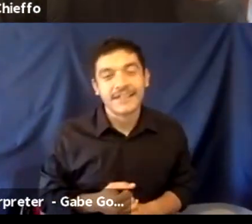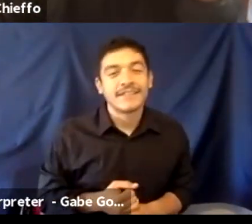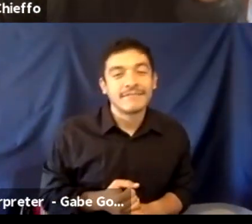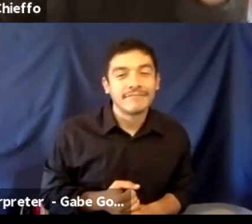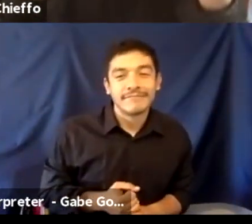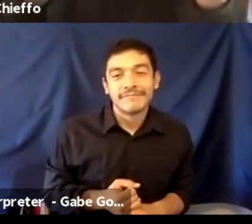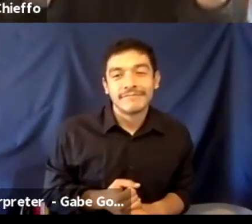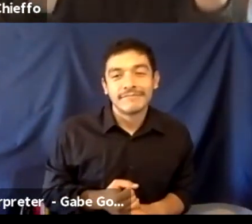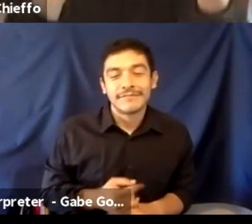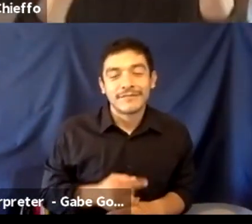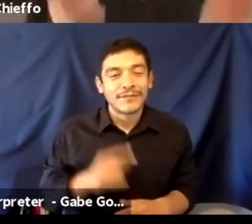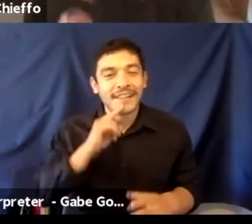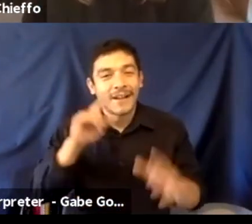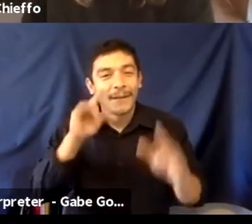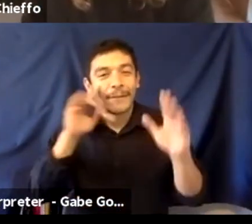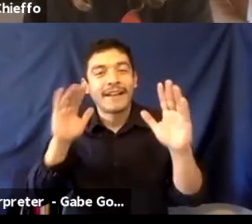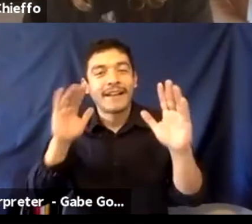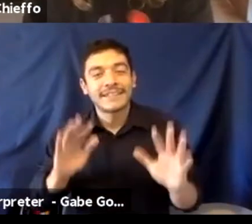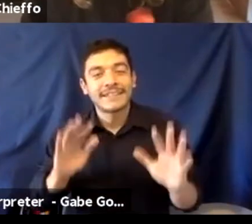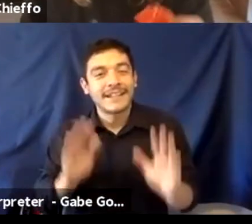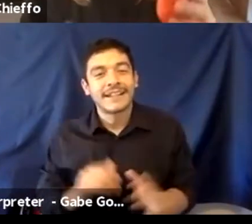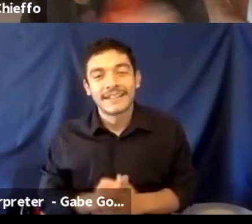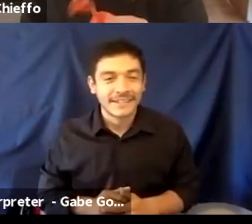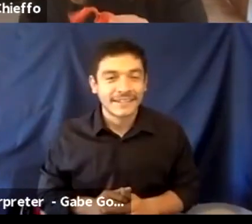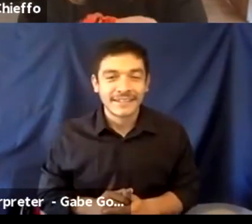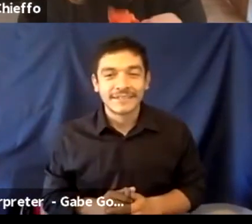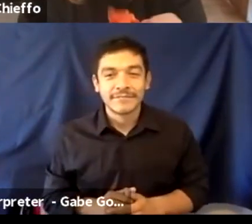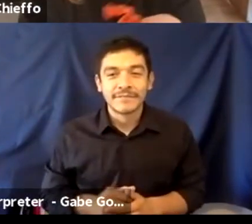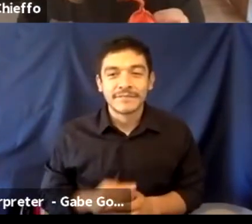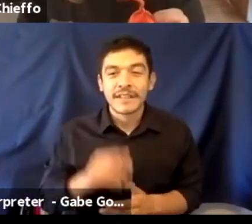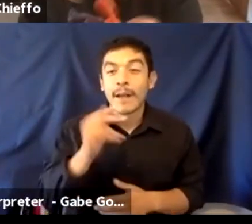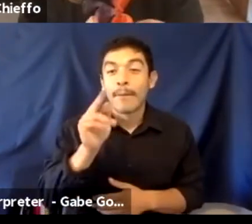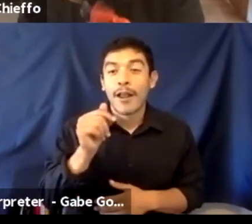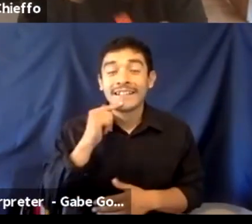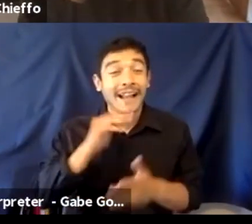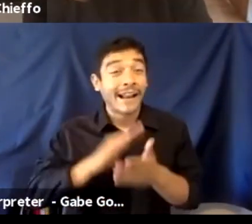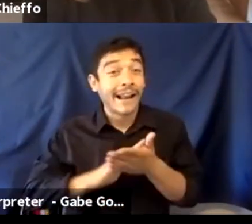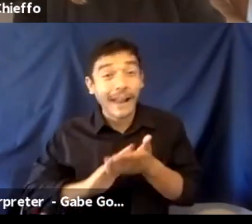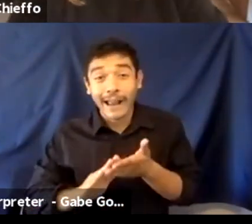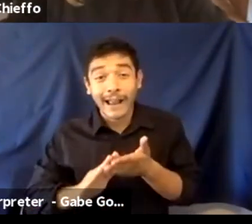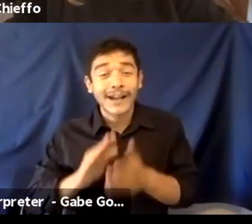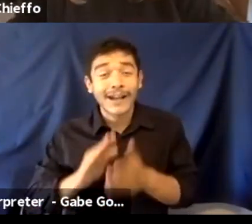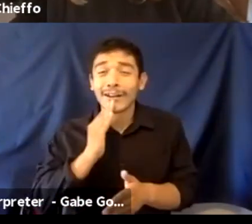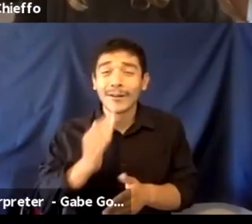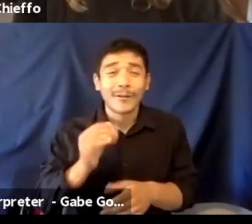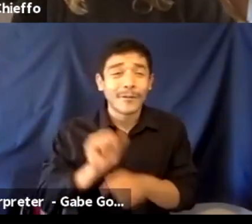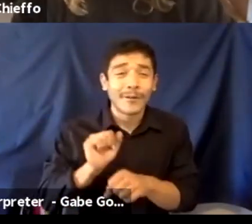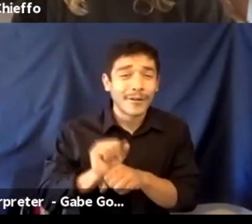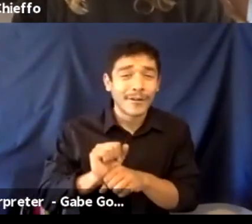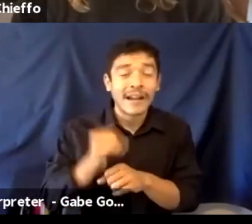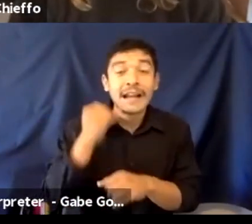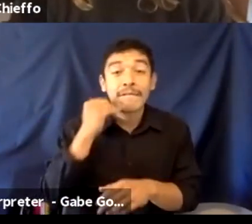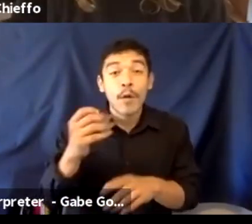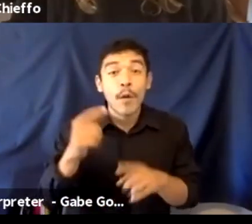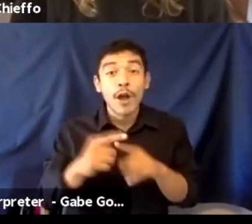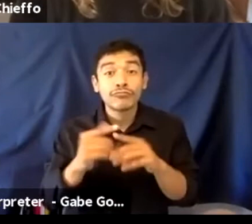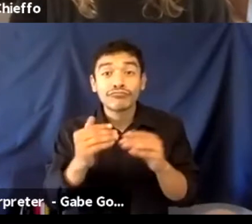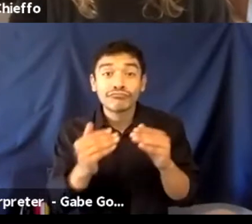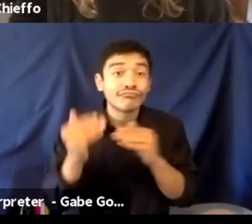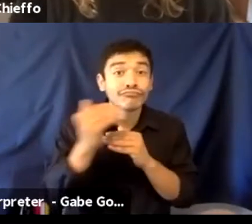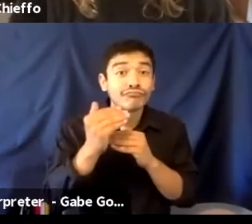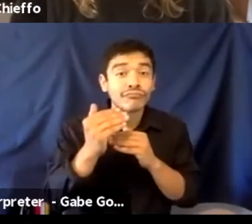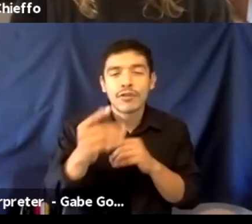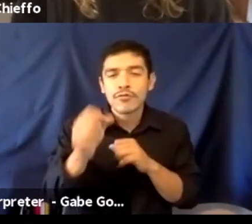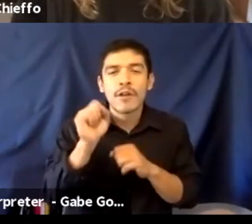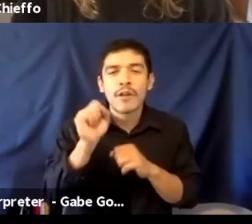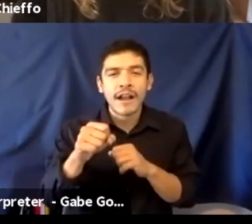That's amazing. Nice. Nice work. Okay. So if you want to step it up, the other thing you can